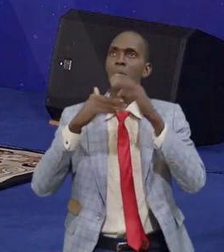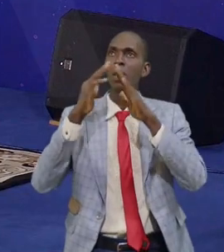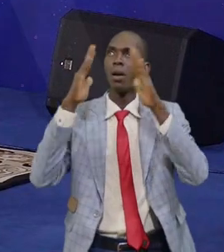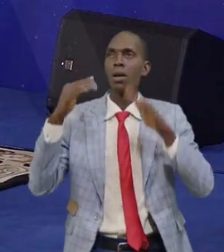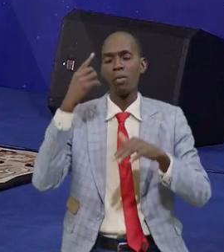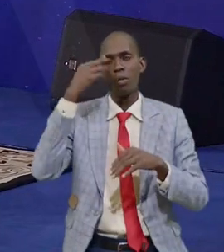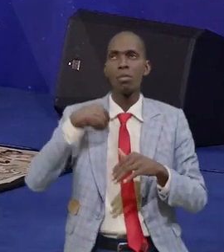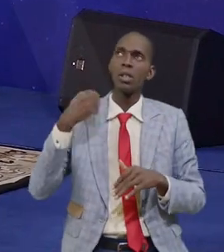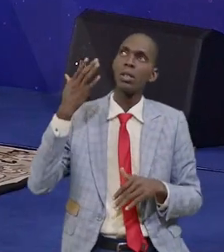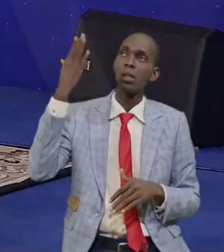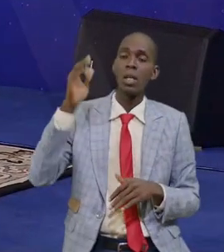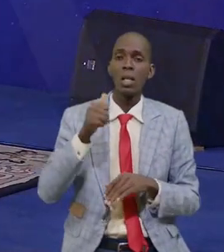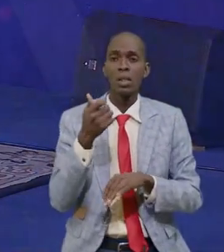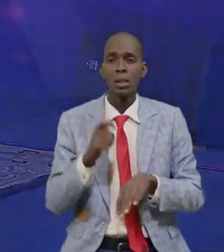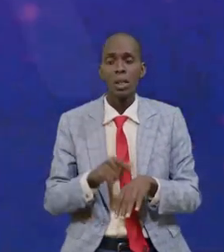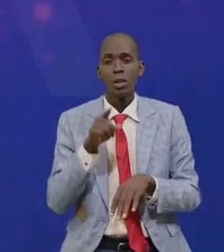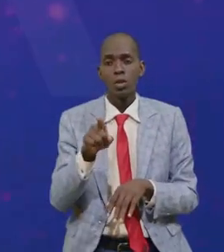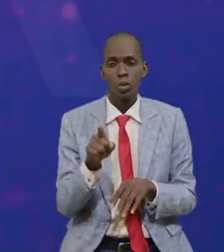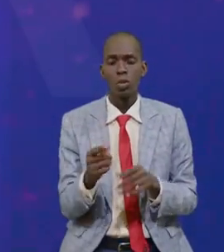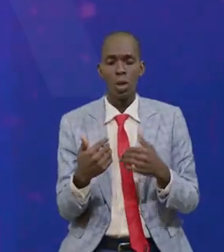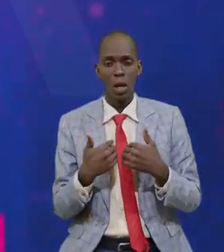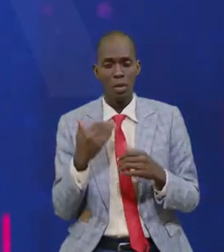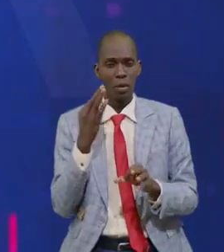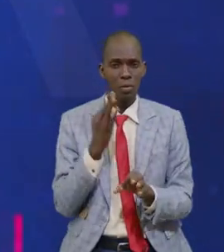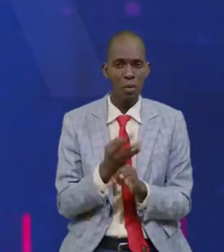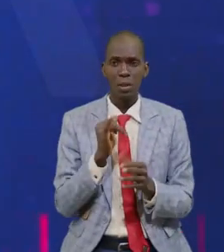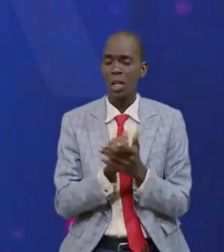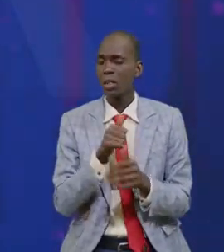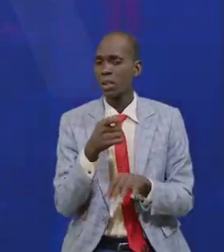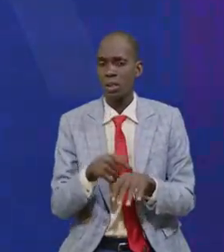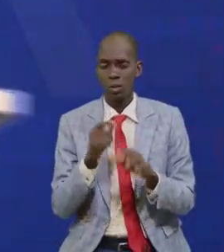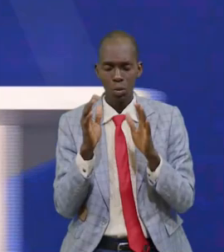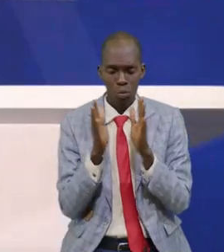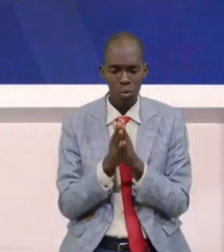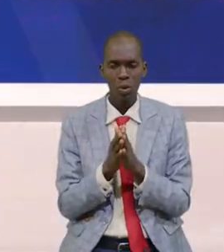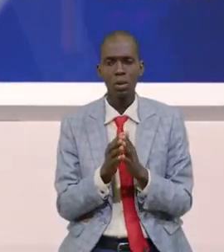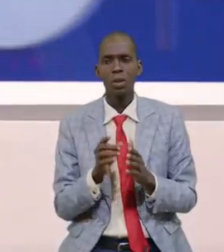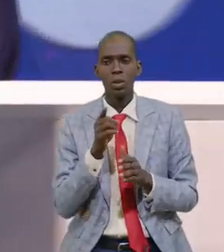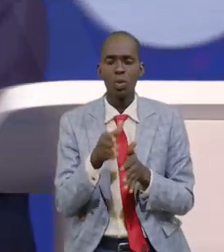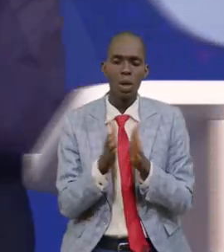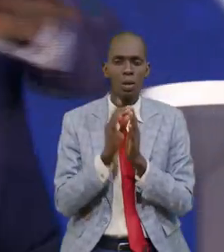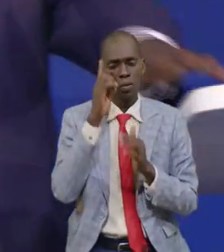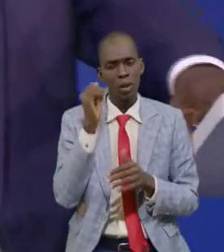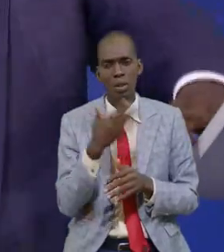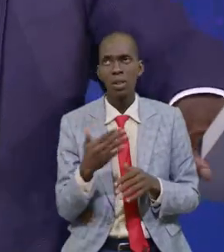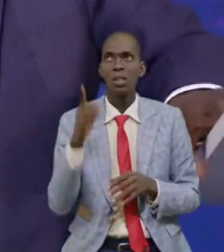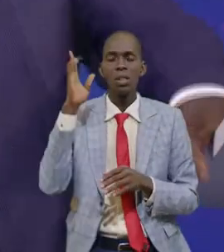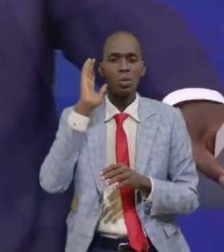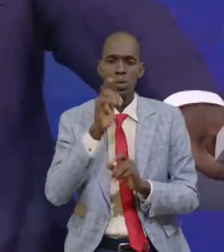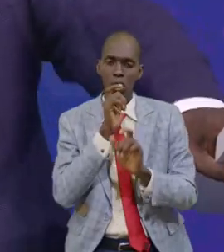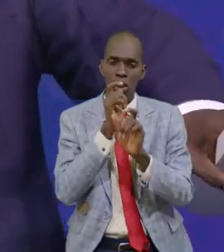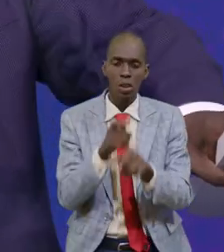you understand, he will answer my prayer. He'll give me joy. He'll give me peace. He will turn my life around for the better.